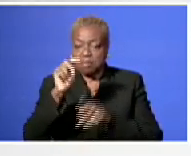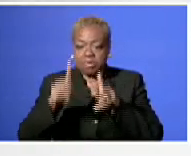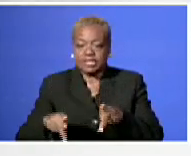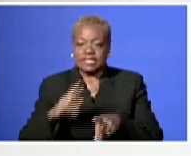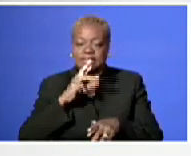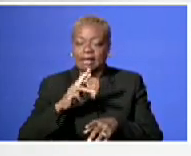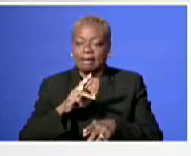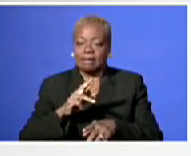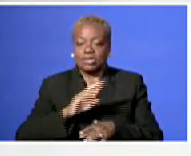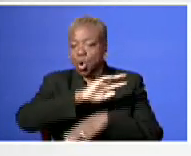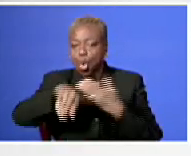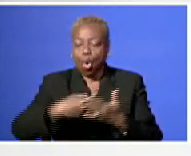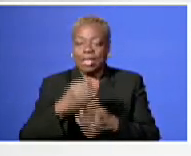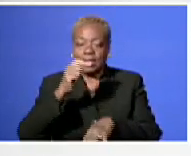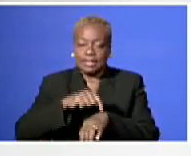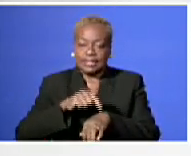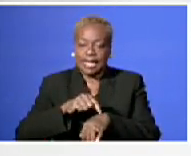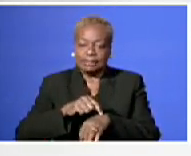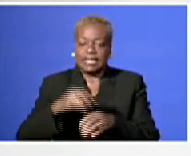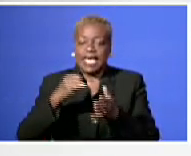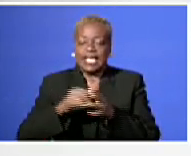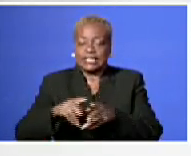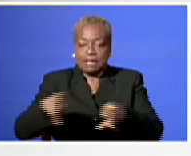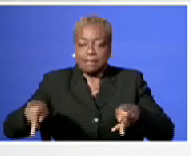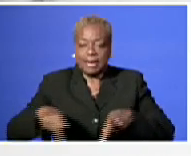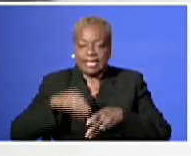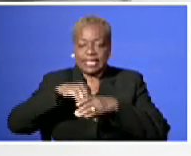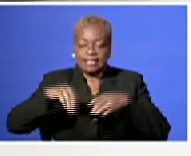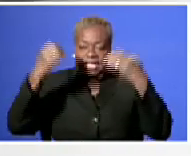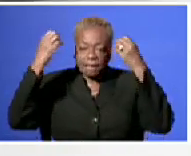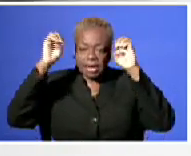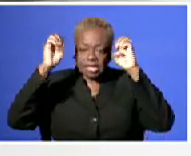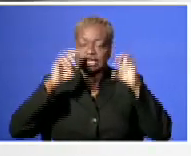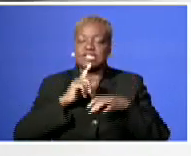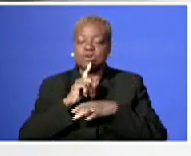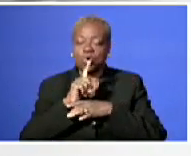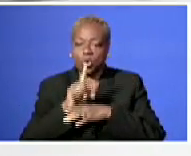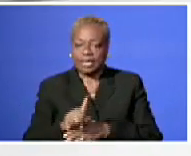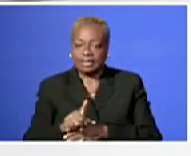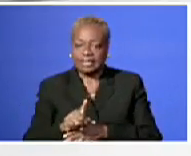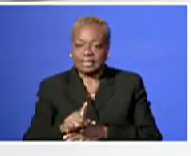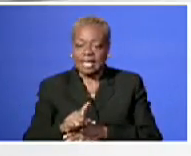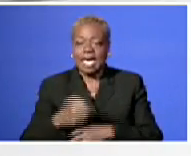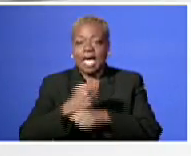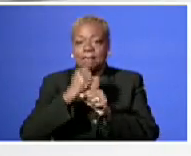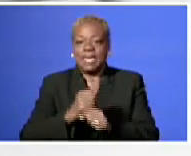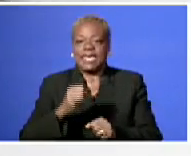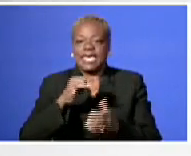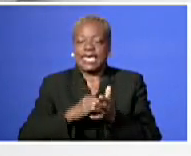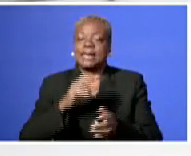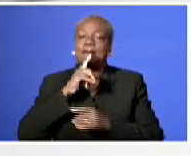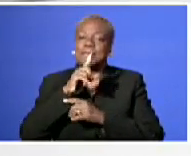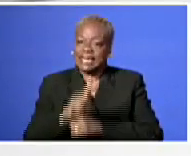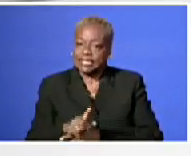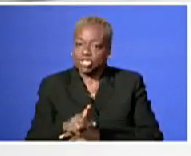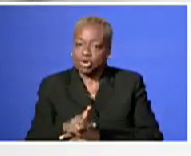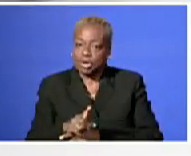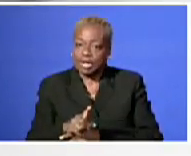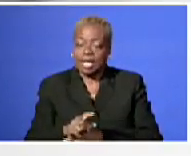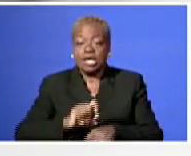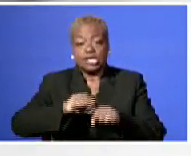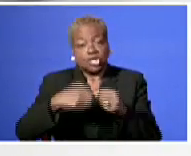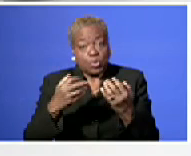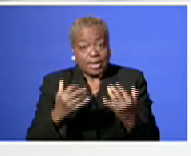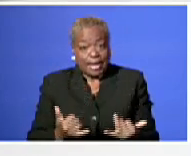times. It has been placed now in the emergency orders and making it mandatory. So with it